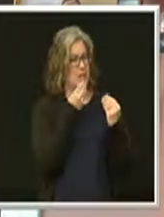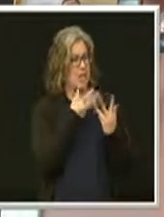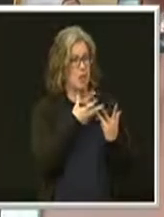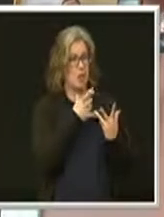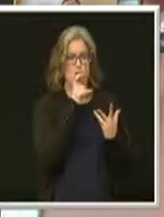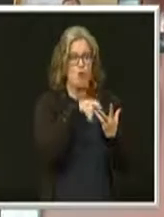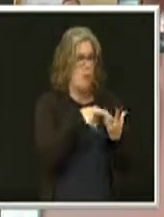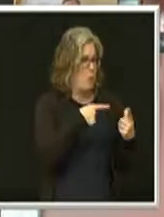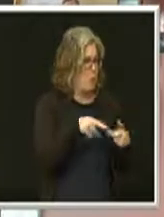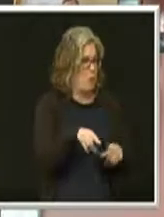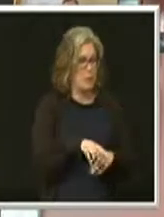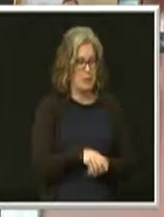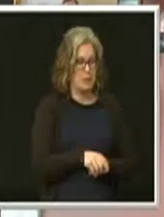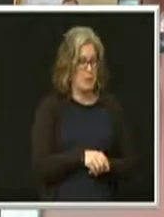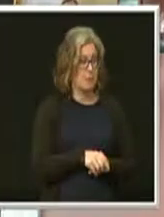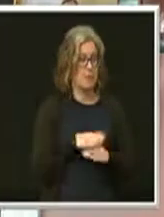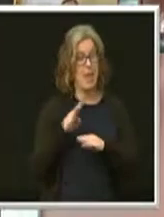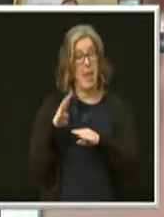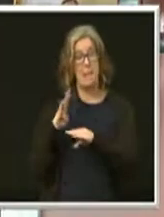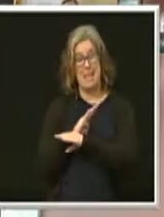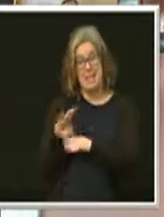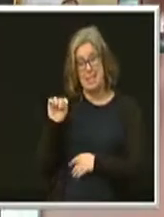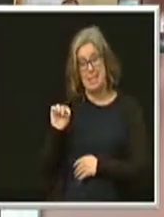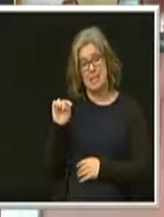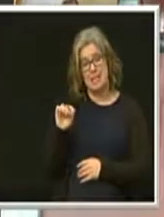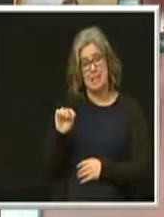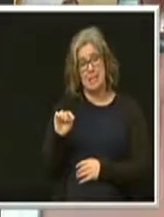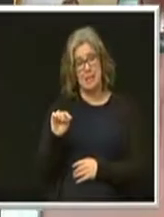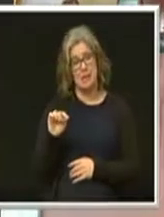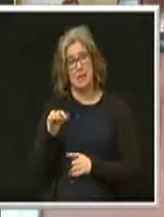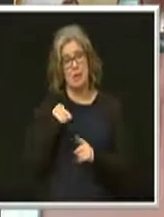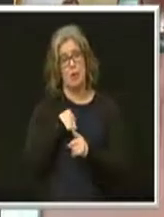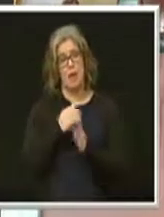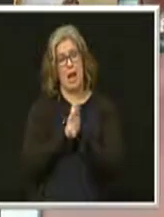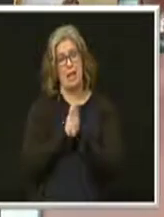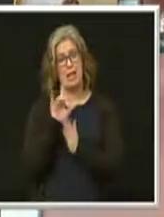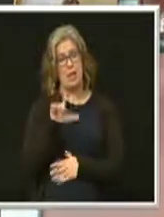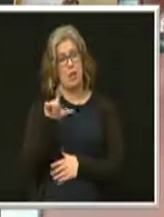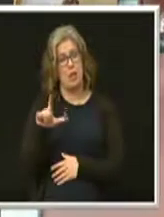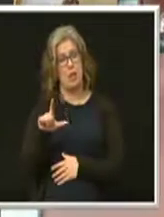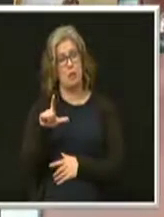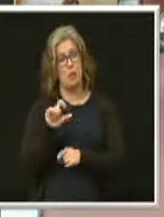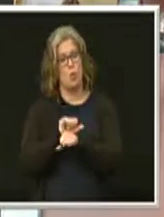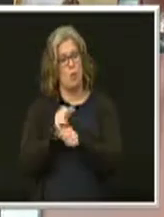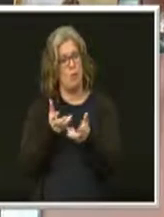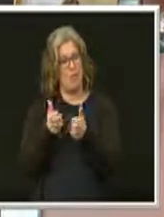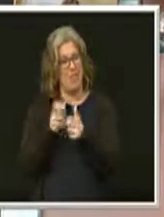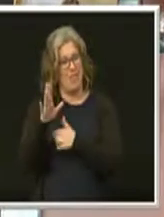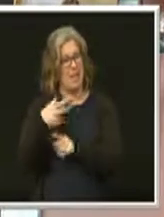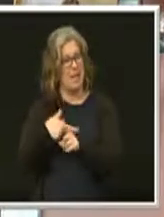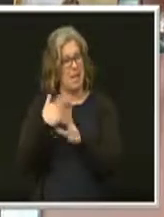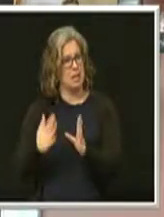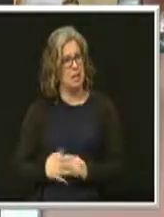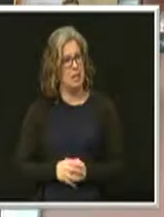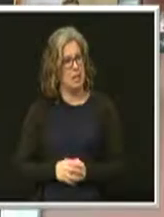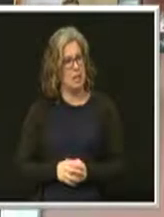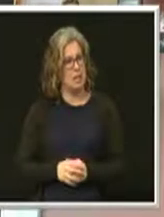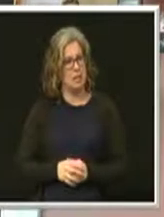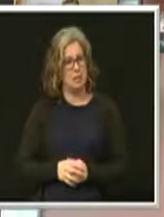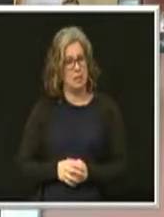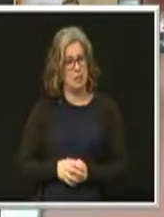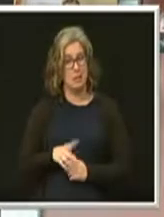not be taking place. On the business side of this, we've been asking landlords to work with their tenants. I mean, the question